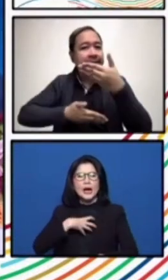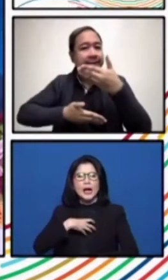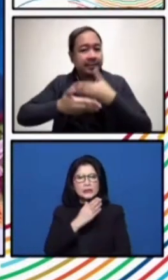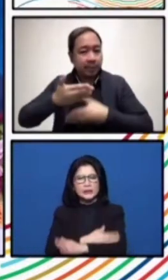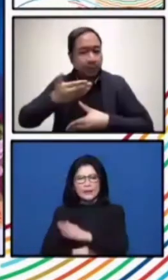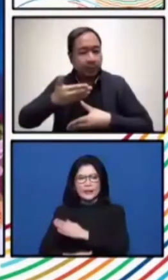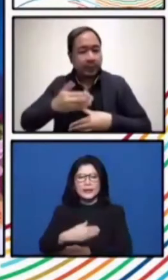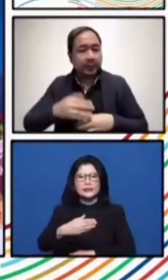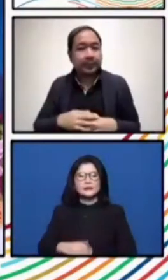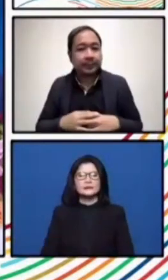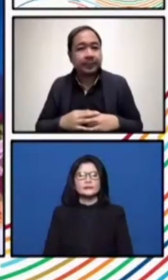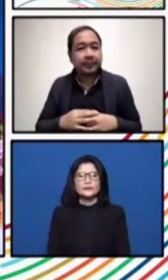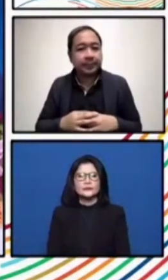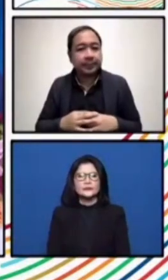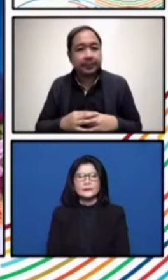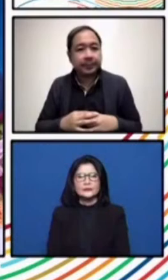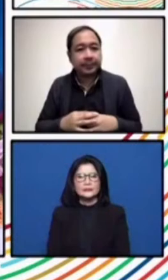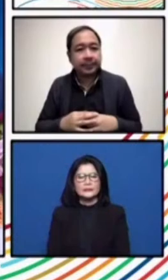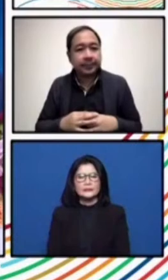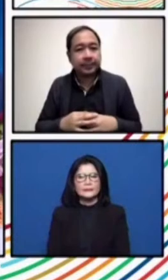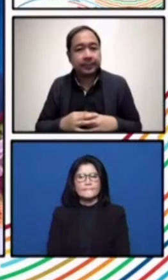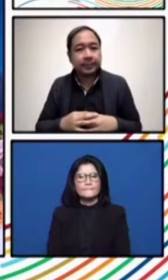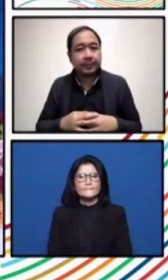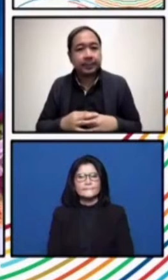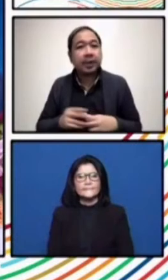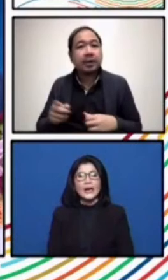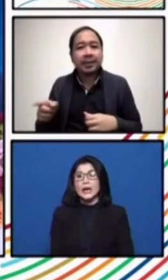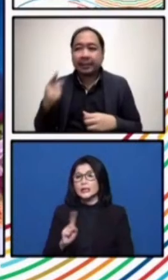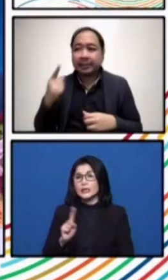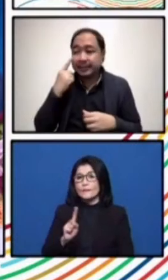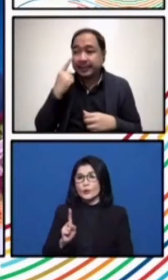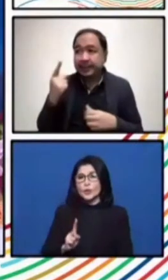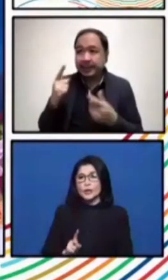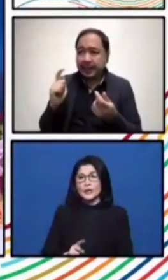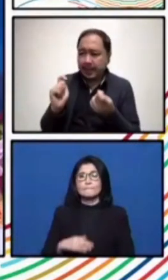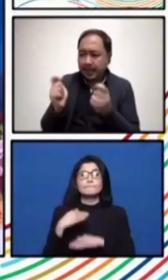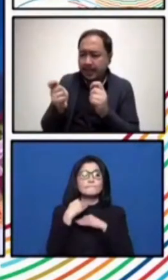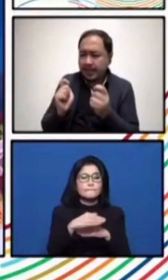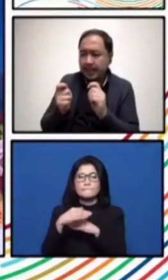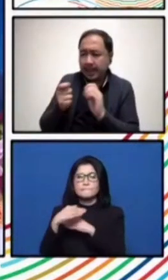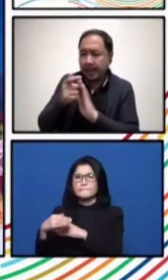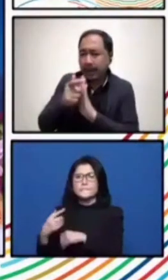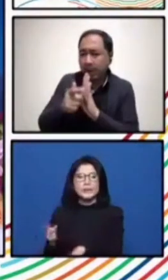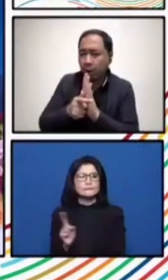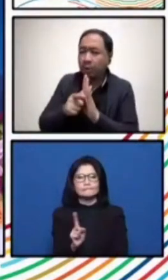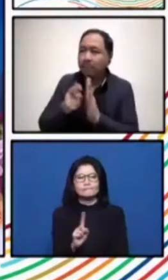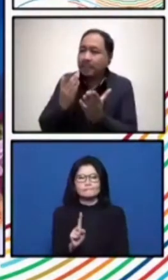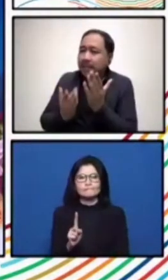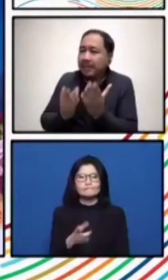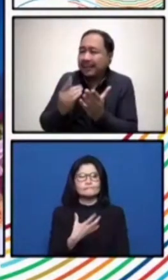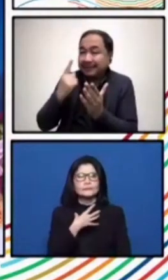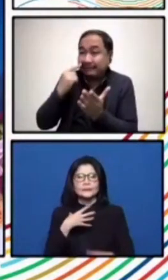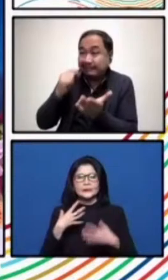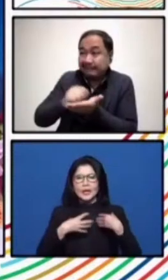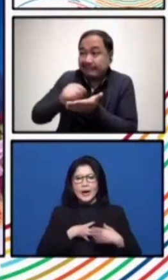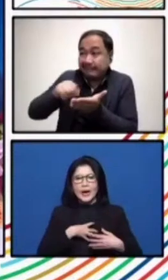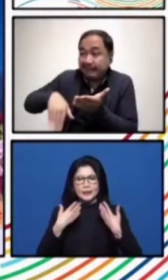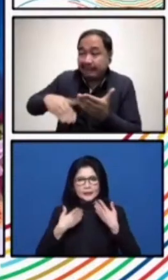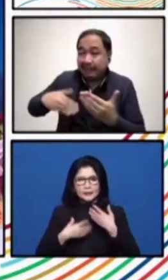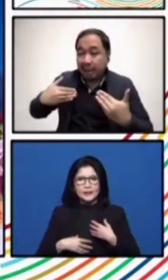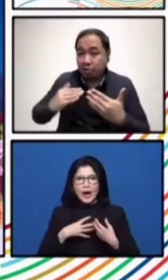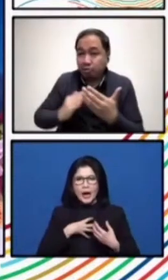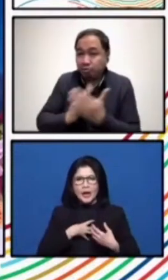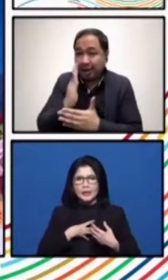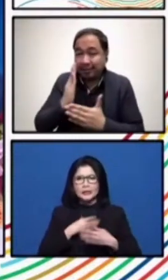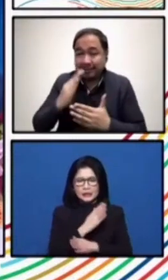restricting or limiting the enjoyment of personal disabilities of their human rights equal to others